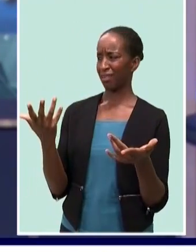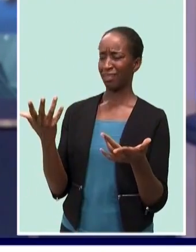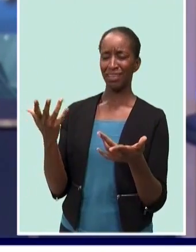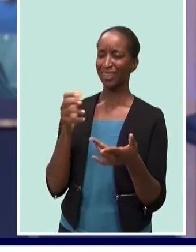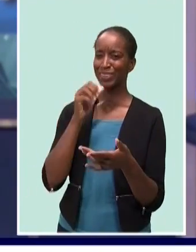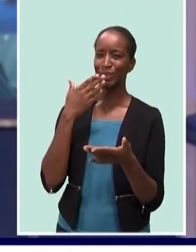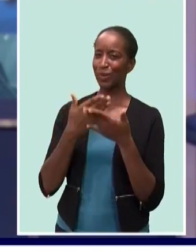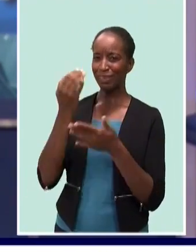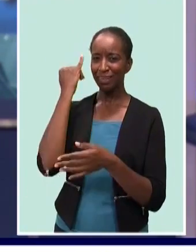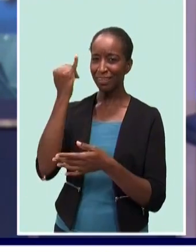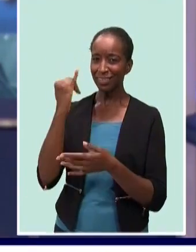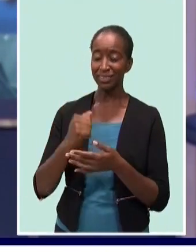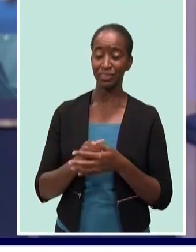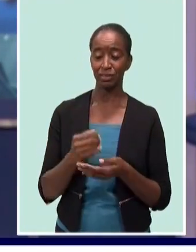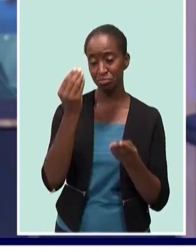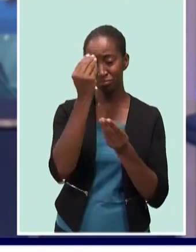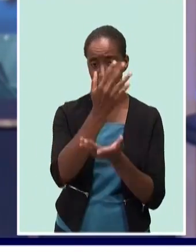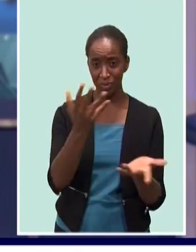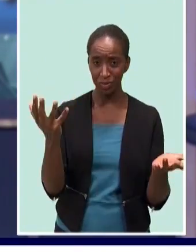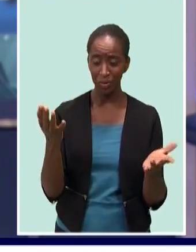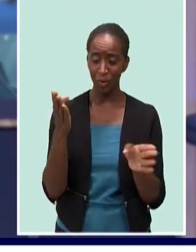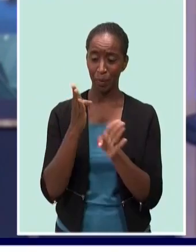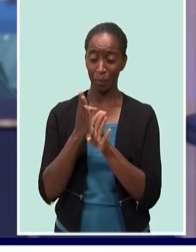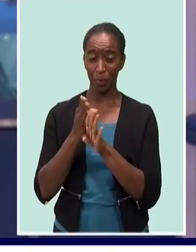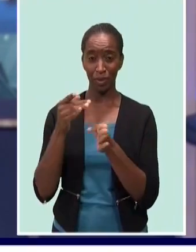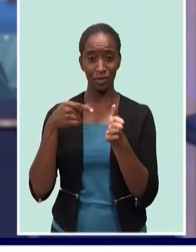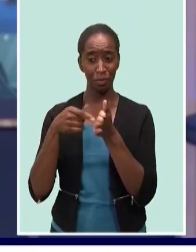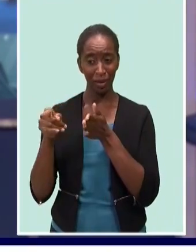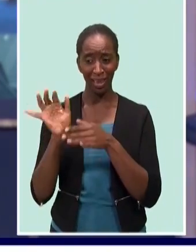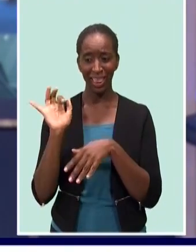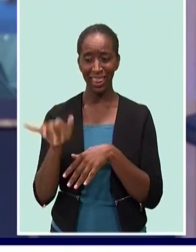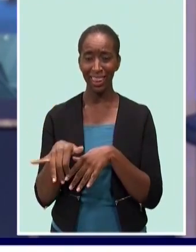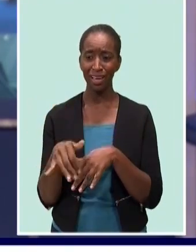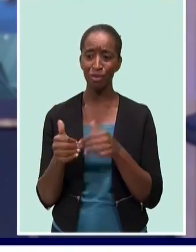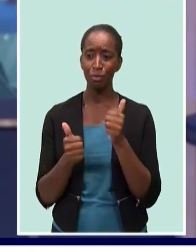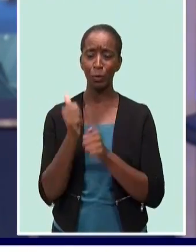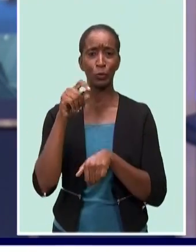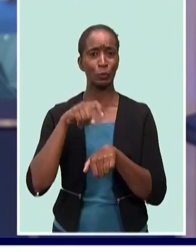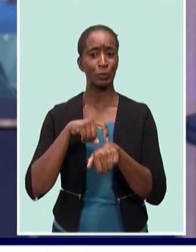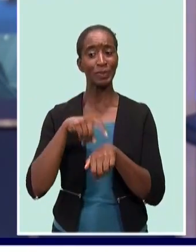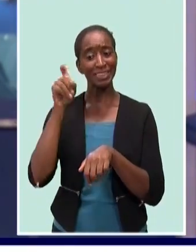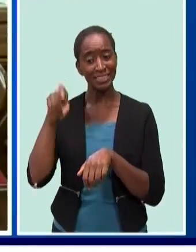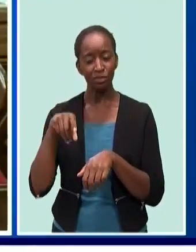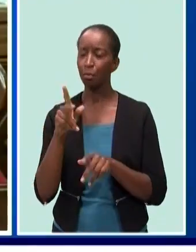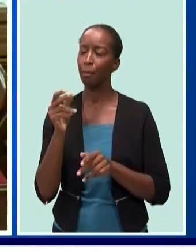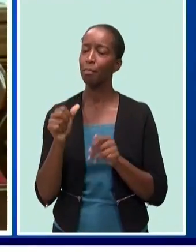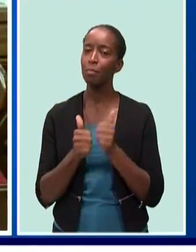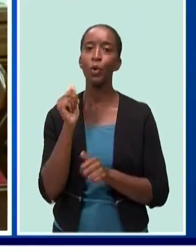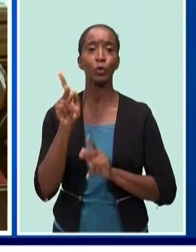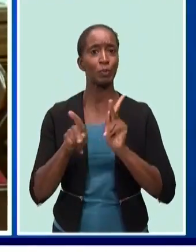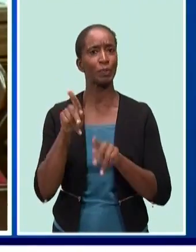Joseph Atherley told the lower house that bus fare was a necessity for most people in this country. You